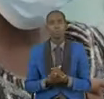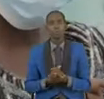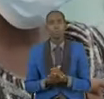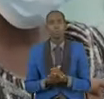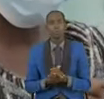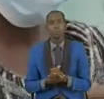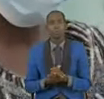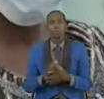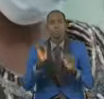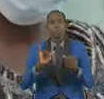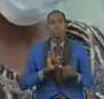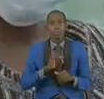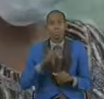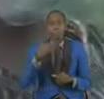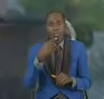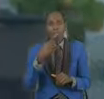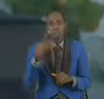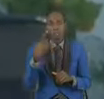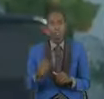the whole story.